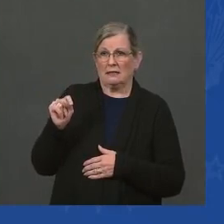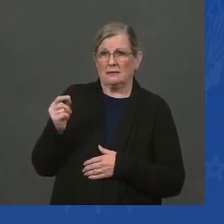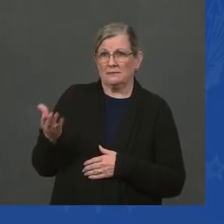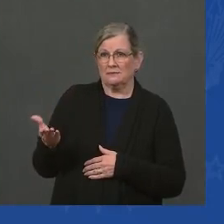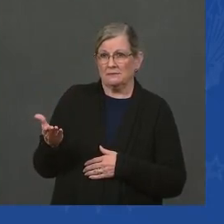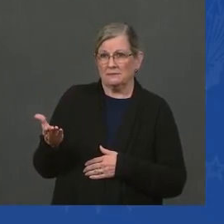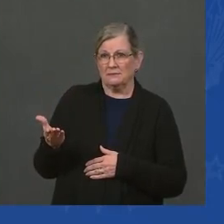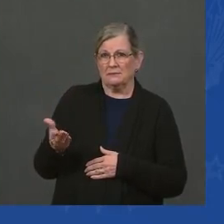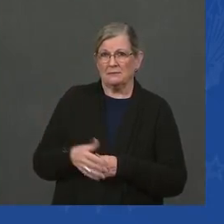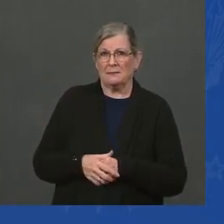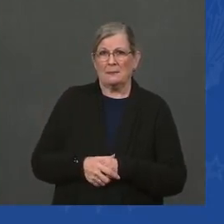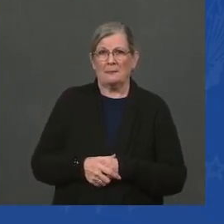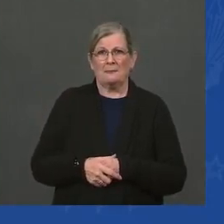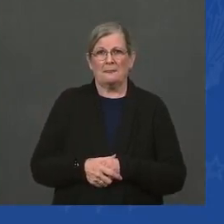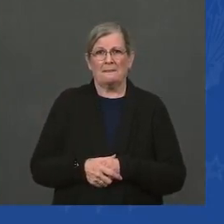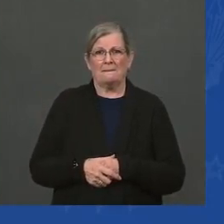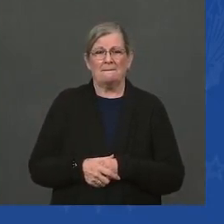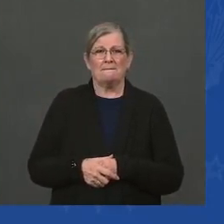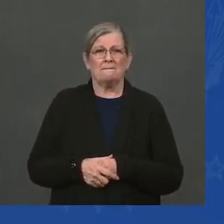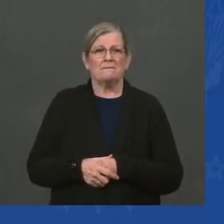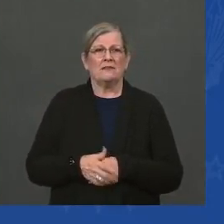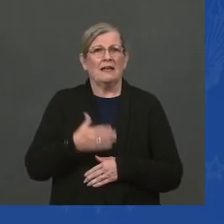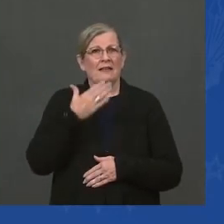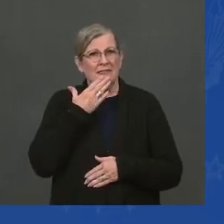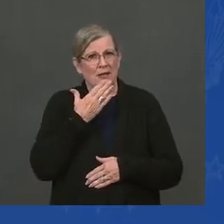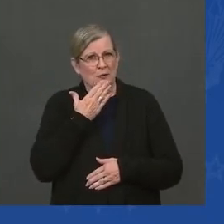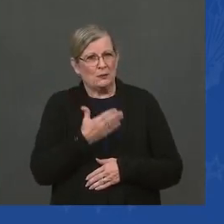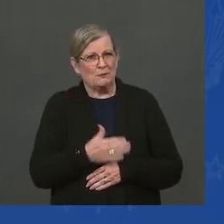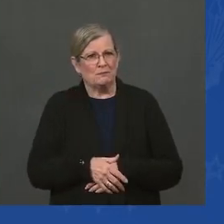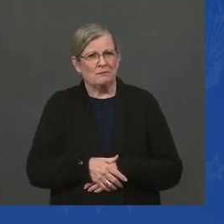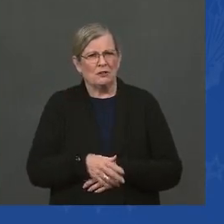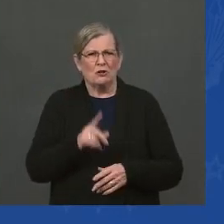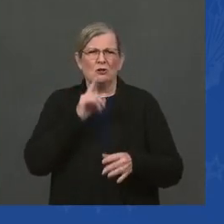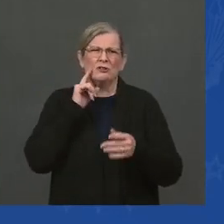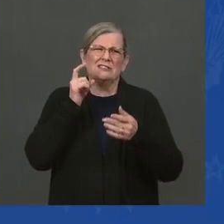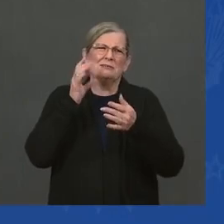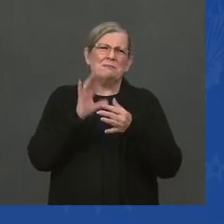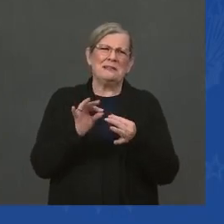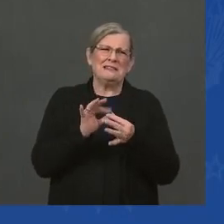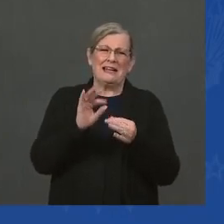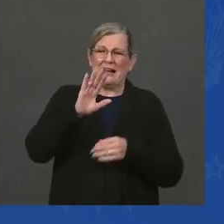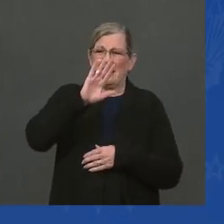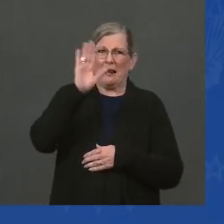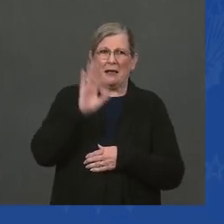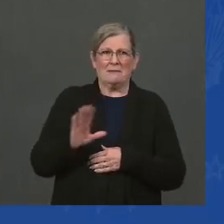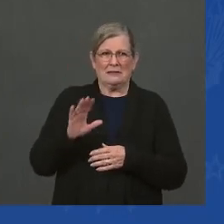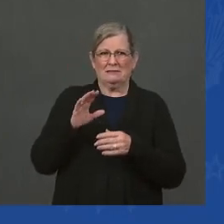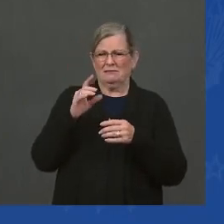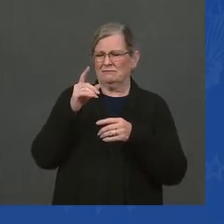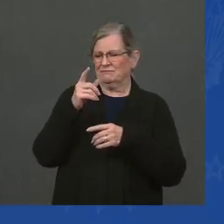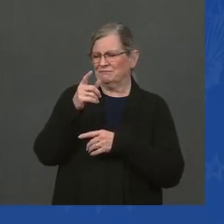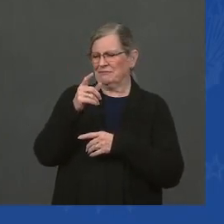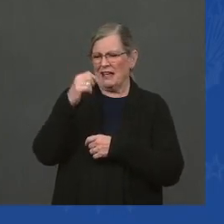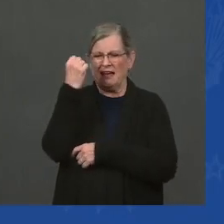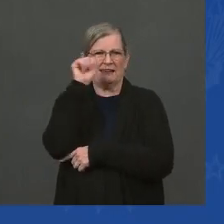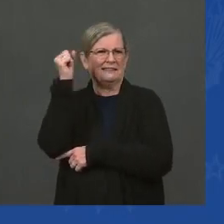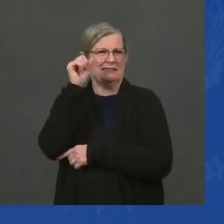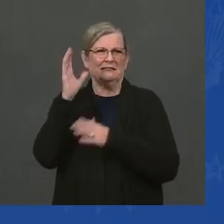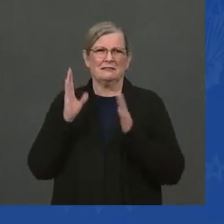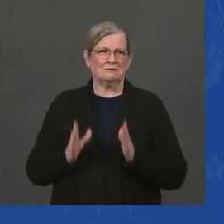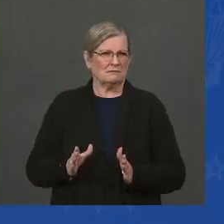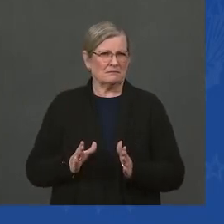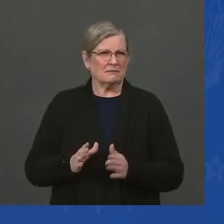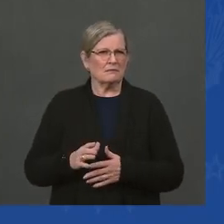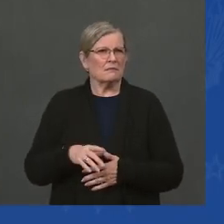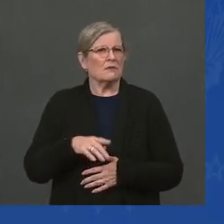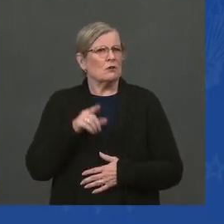Oh, thank you. You mentioned climate activists before, and I want to ask something about them. You're touting agreements, other world leaders have touted agreements, but the